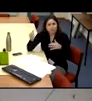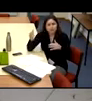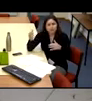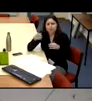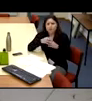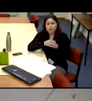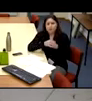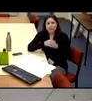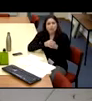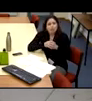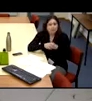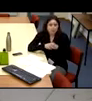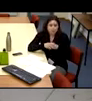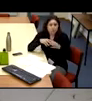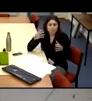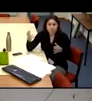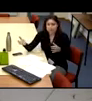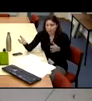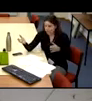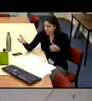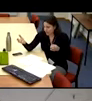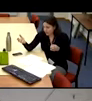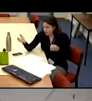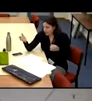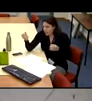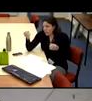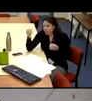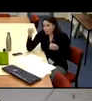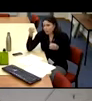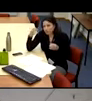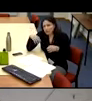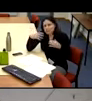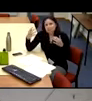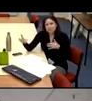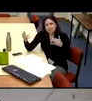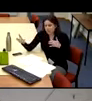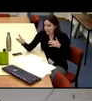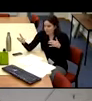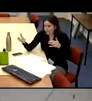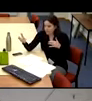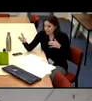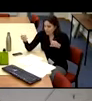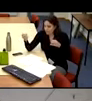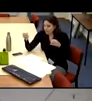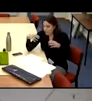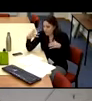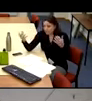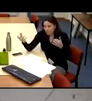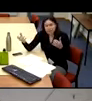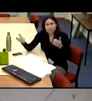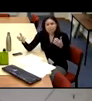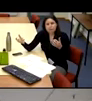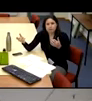positive in terms of what New Zealand should do in terms of raising the quota, and there is a potential there to